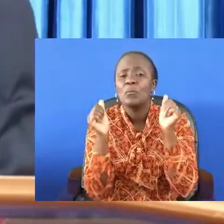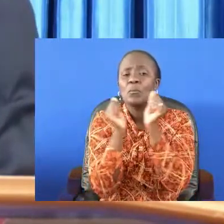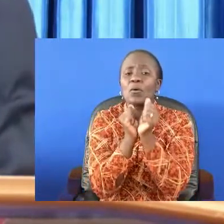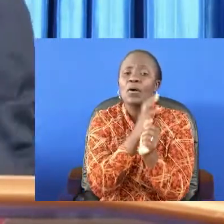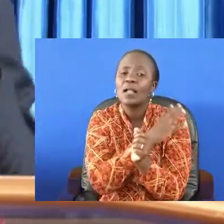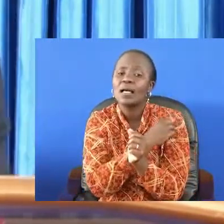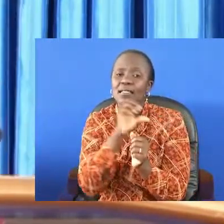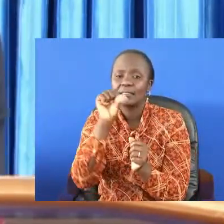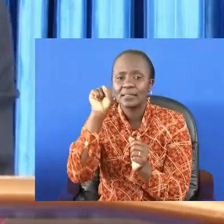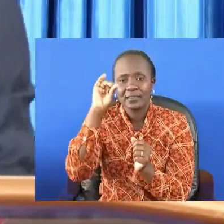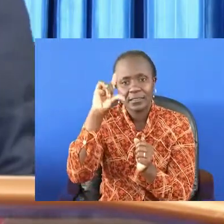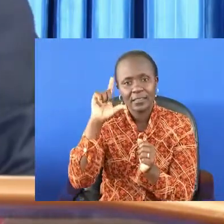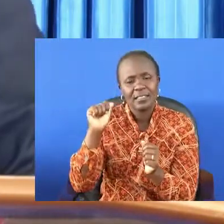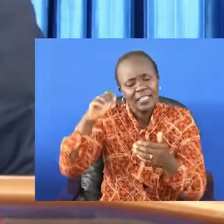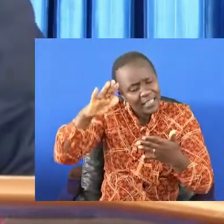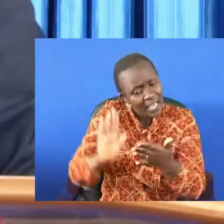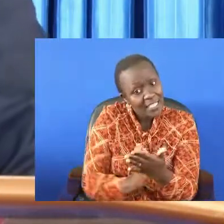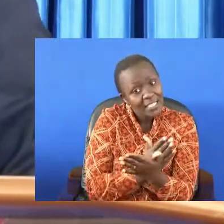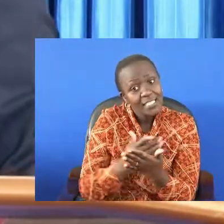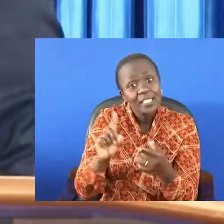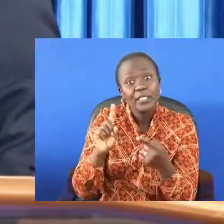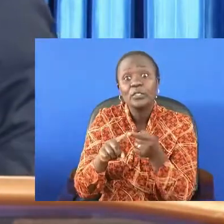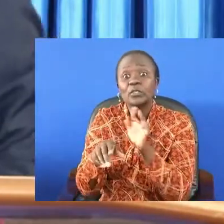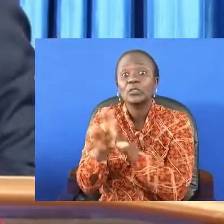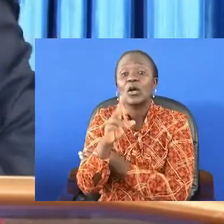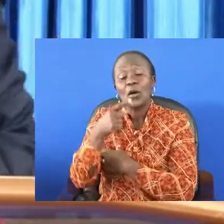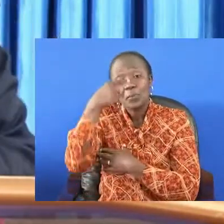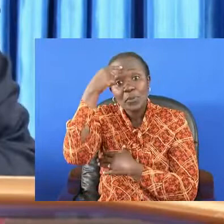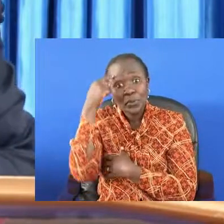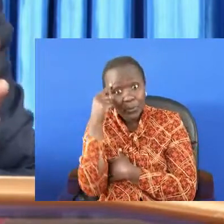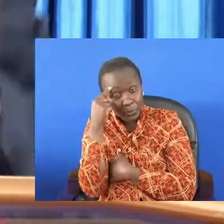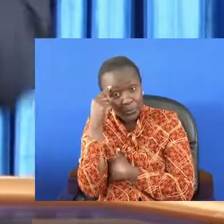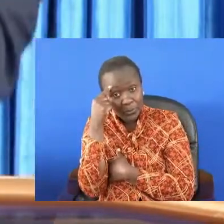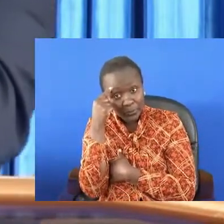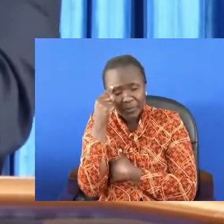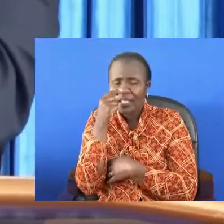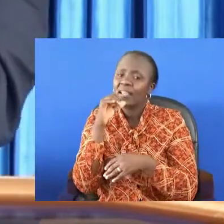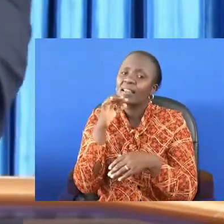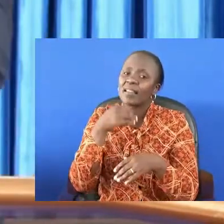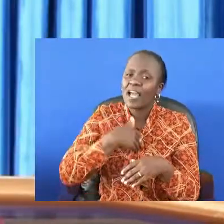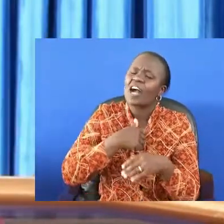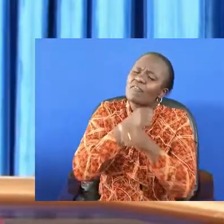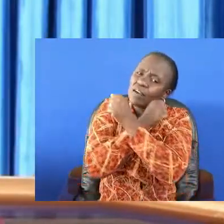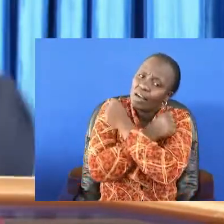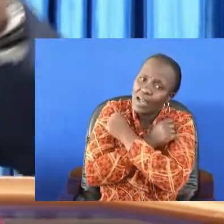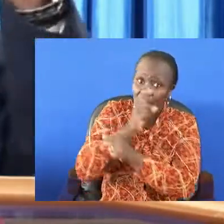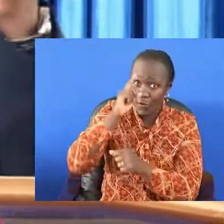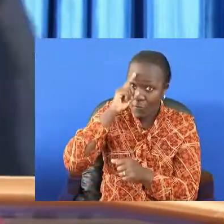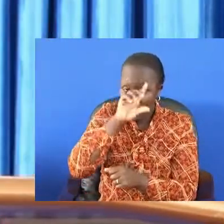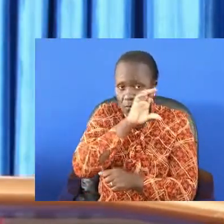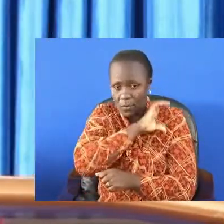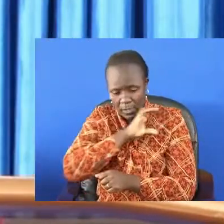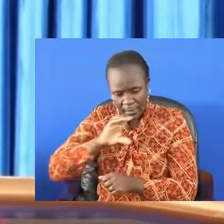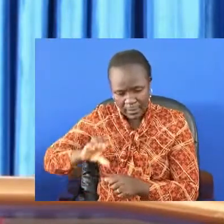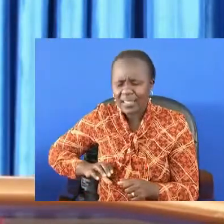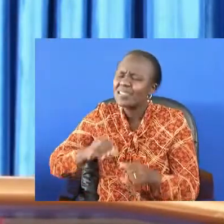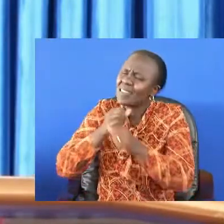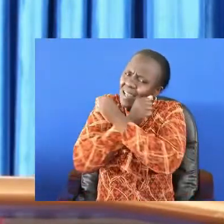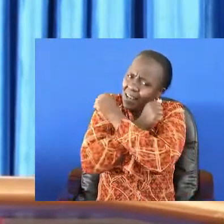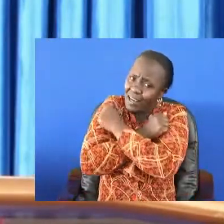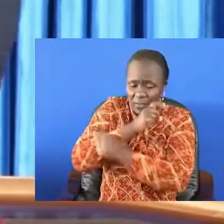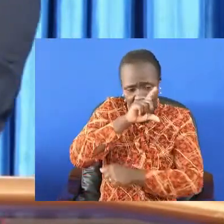Silas are singing hymns to God. And because they had passion for Christ, they loved the